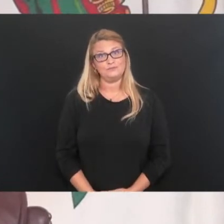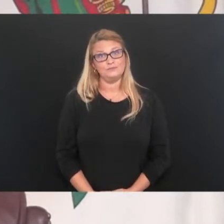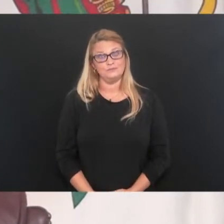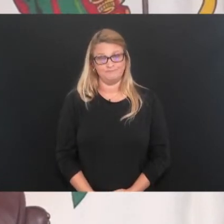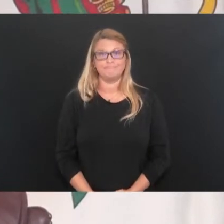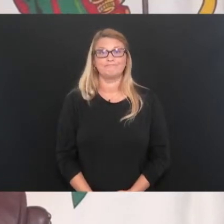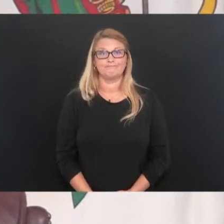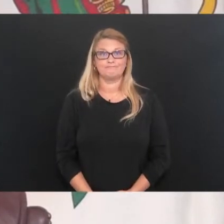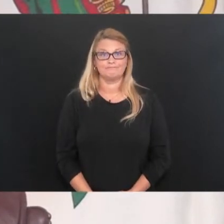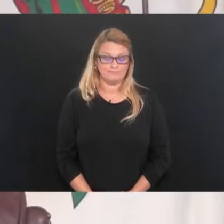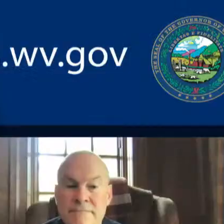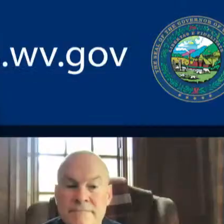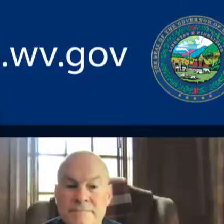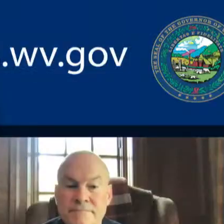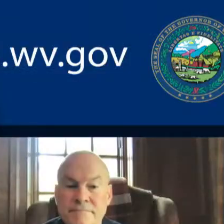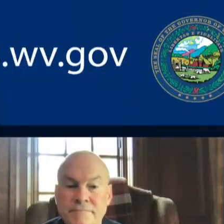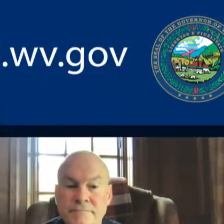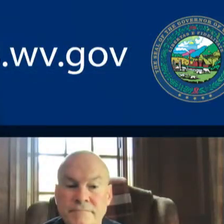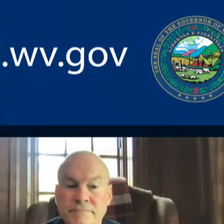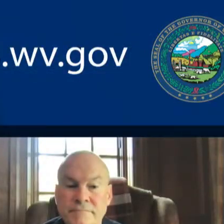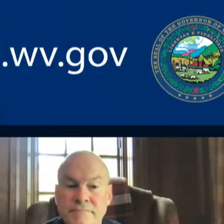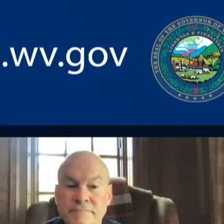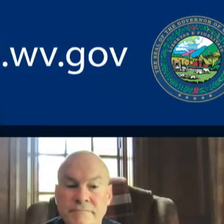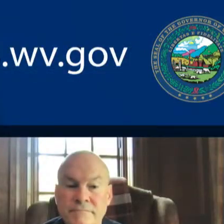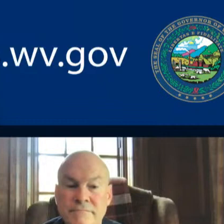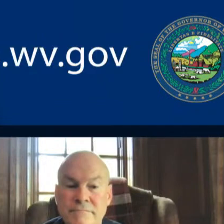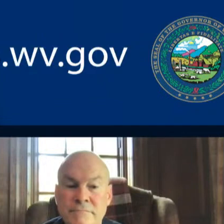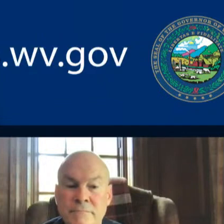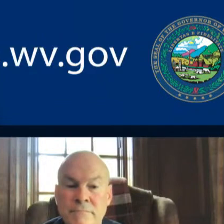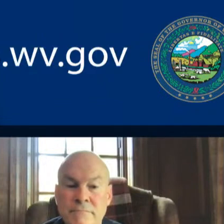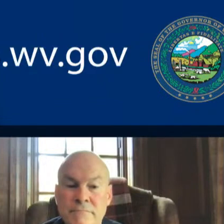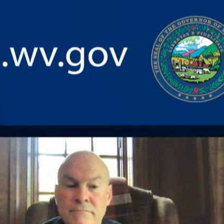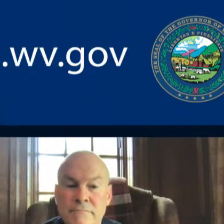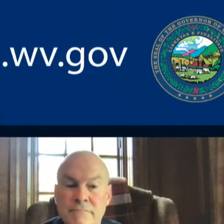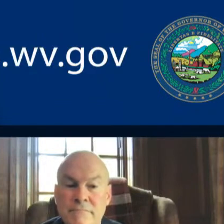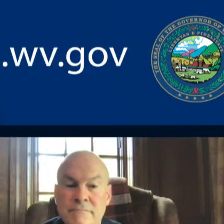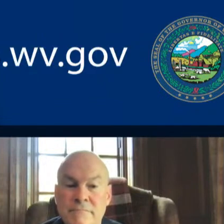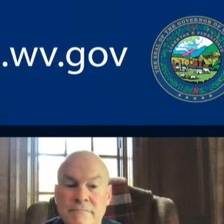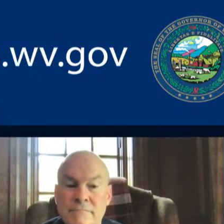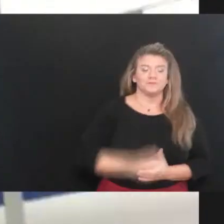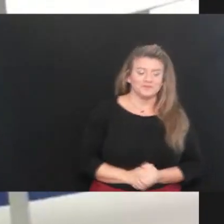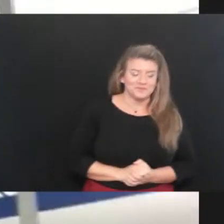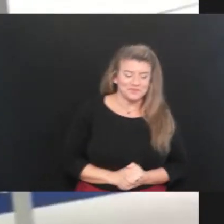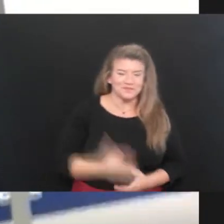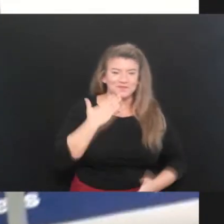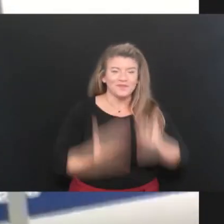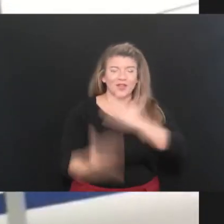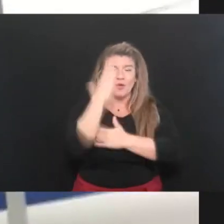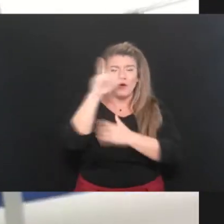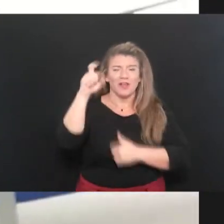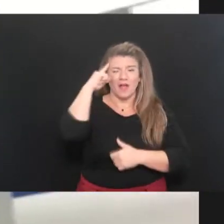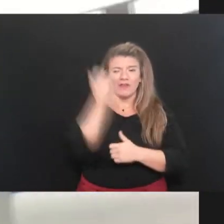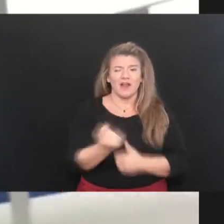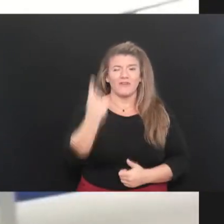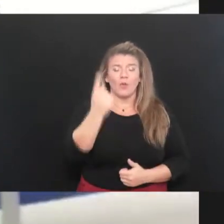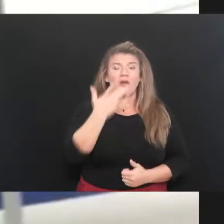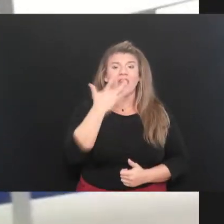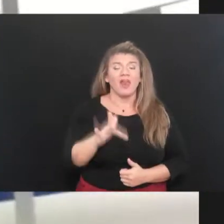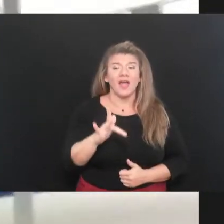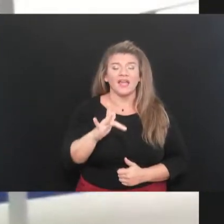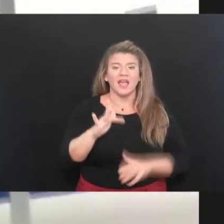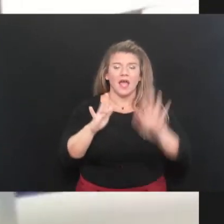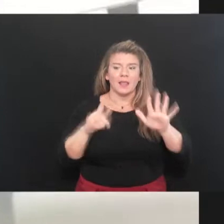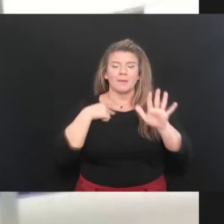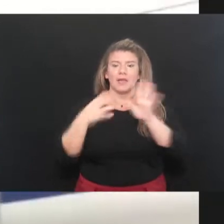Okay. All right, thank you, Bob. Next, we'll go to Mark Curtis with Nexstar Media. Good morning, Governor. Good morning, everyone. Let me first echo